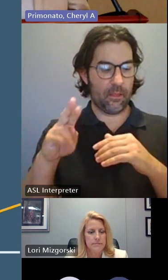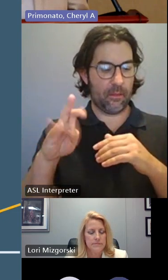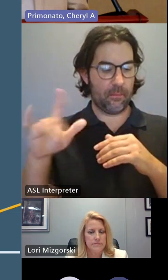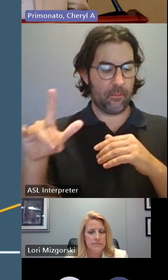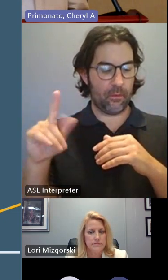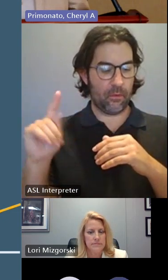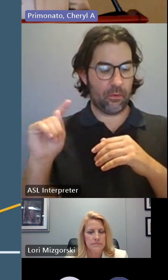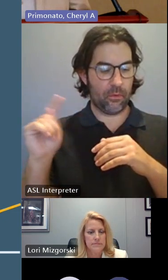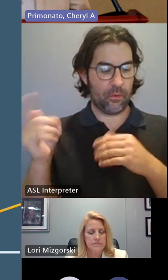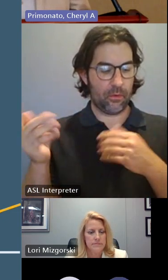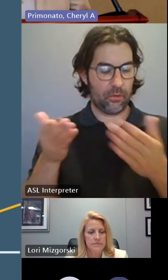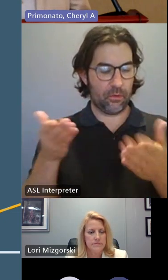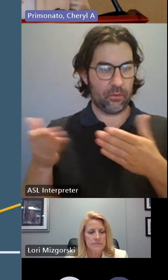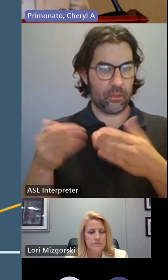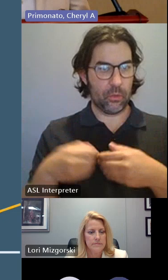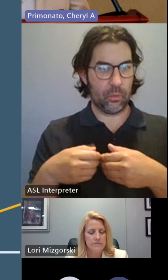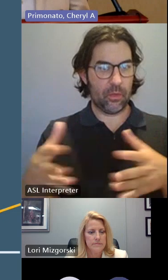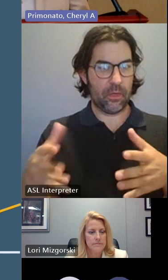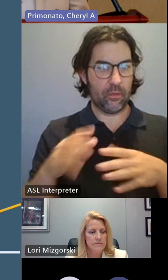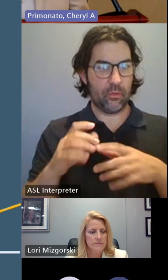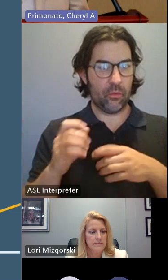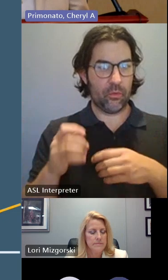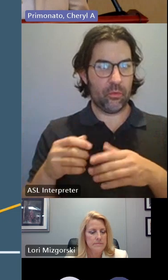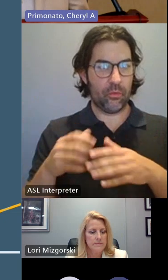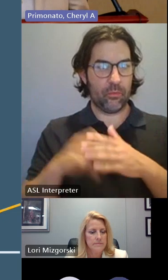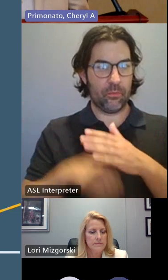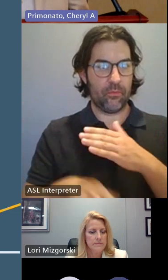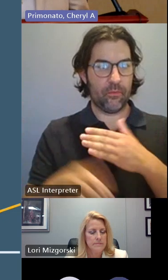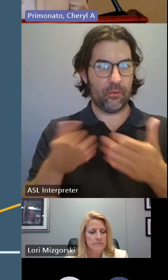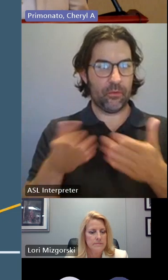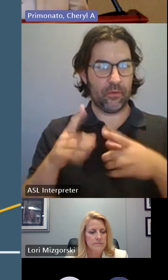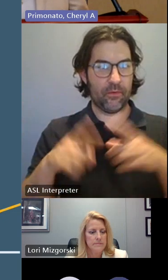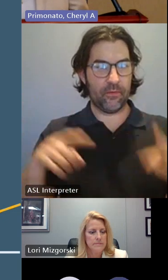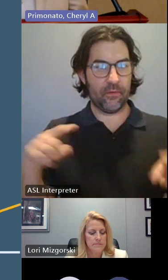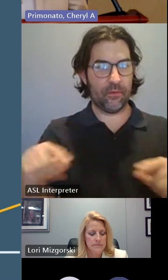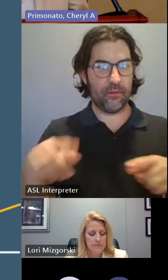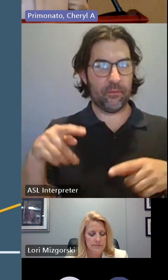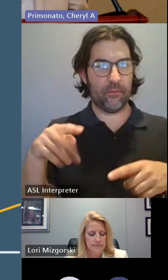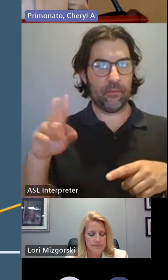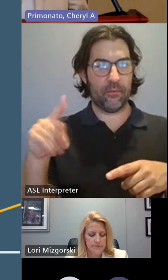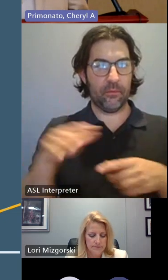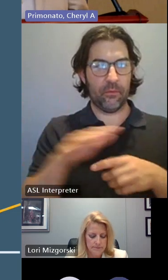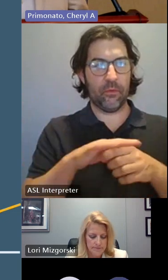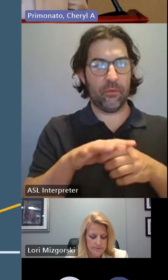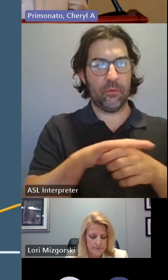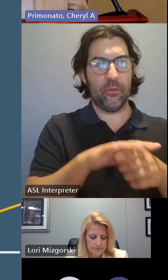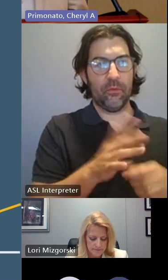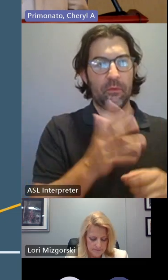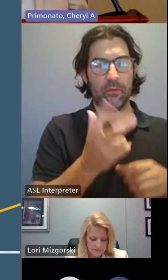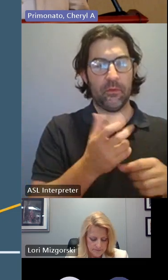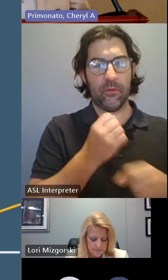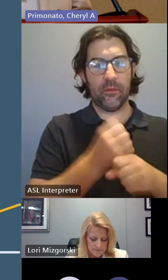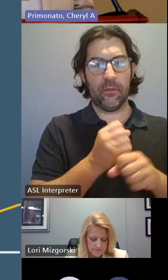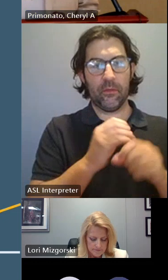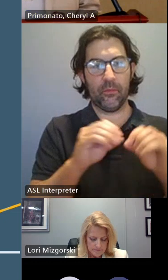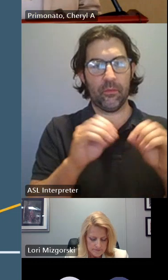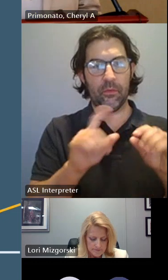and human waste removal services at various PRT locations over a 3-year period with no renewal options